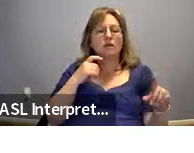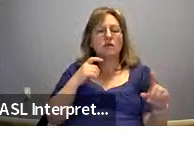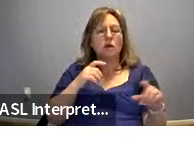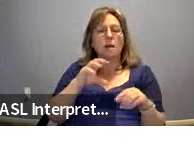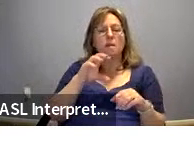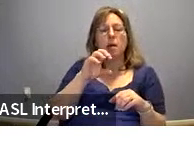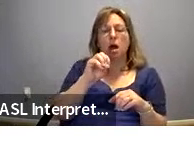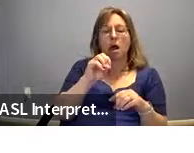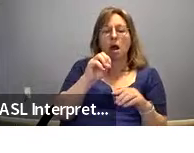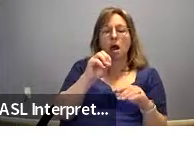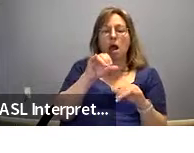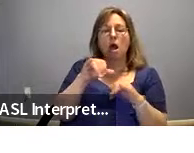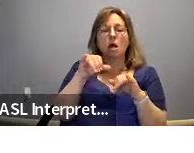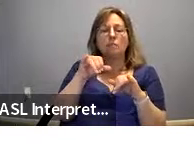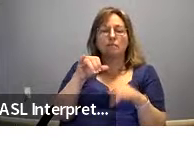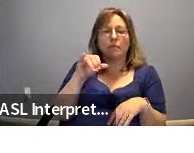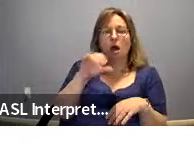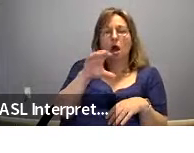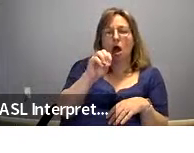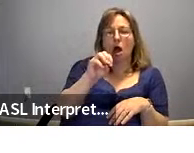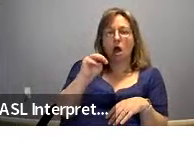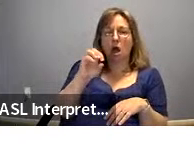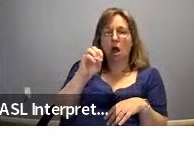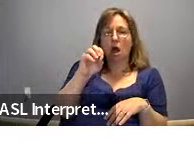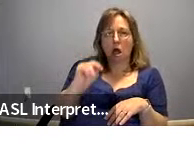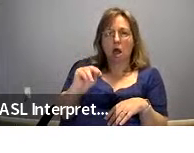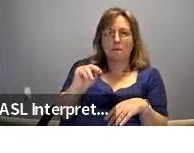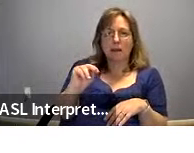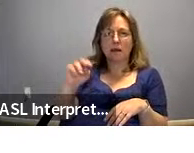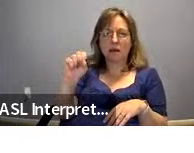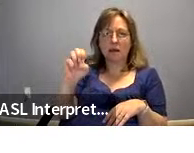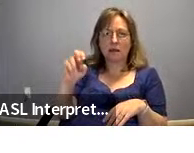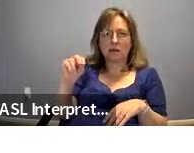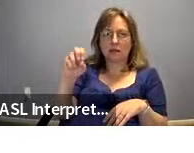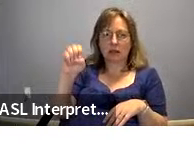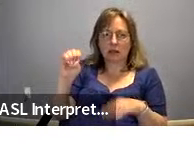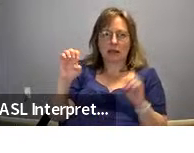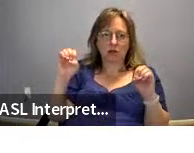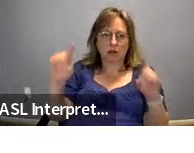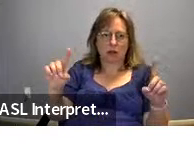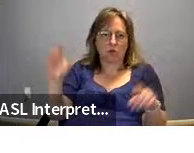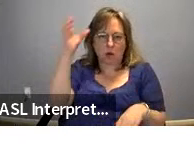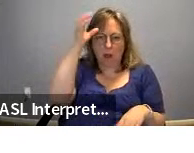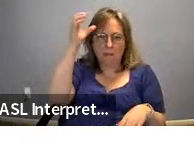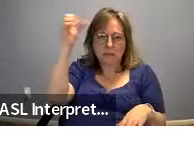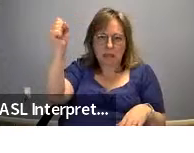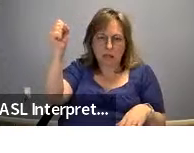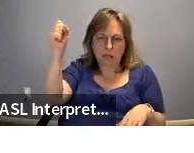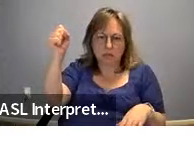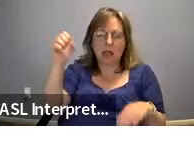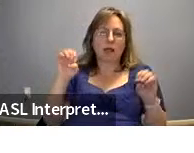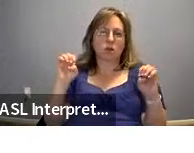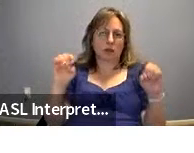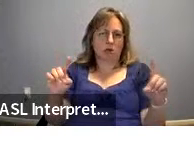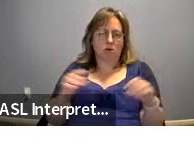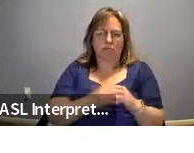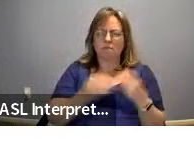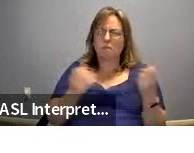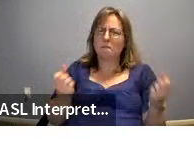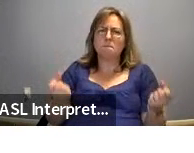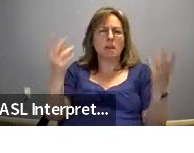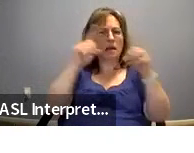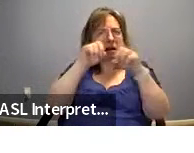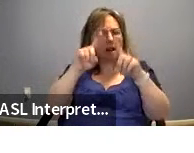Sense Education. Common Sense Education offers a variety of lessons, about